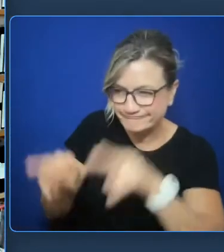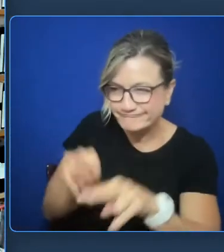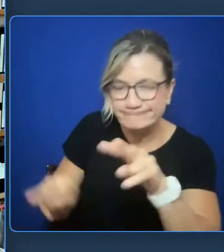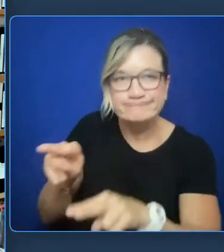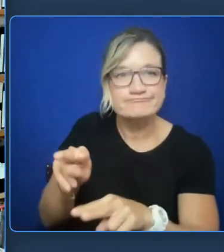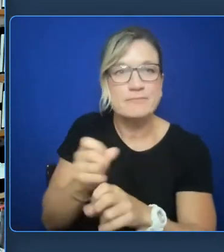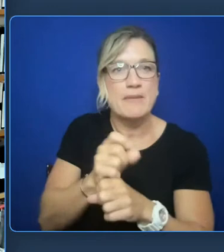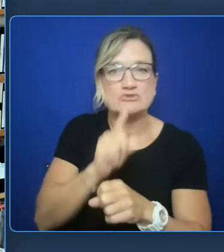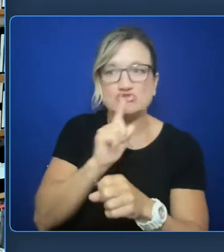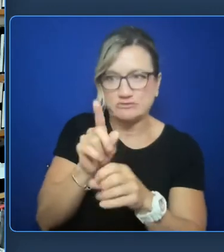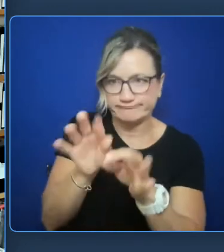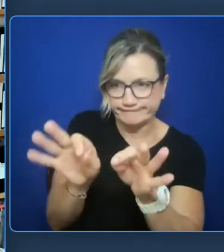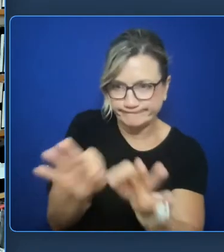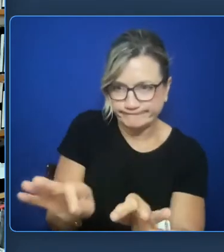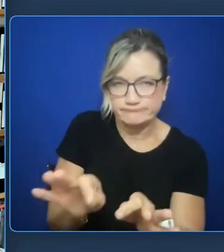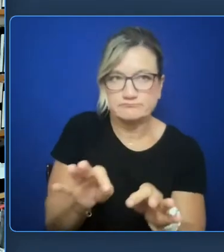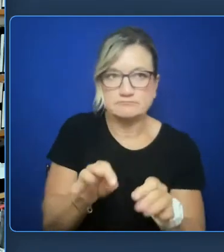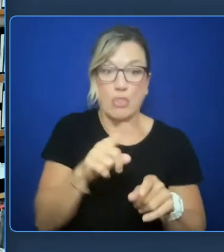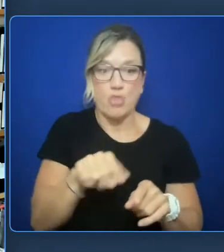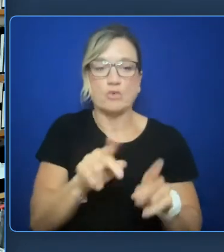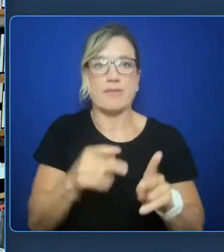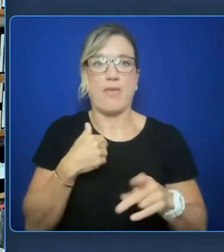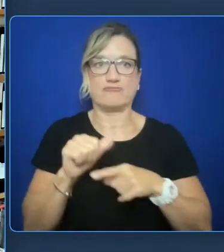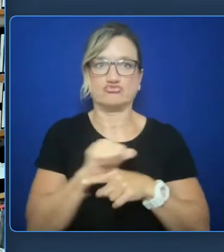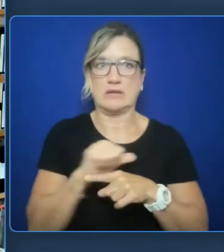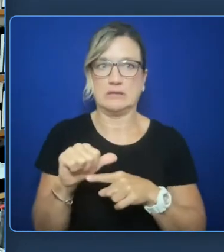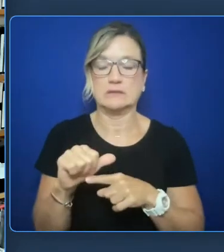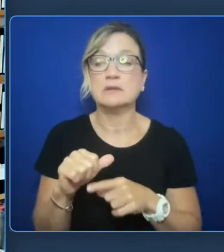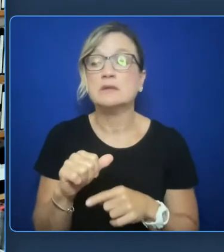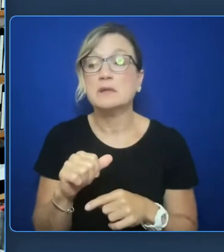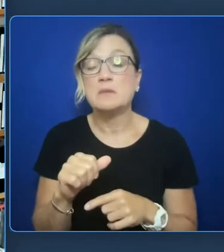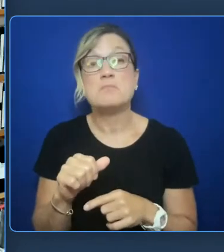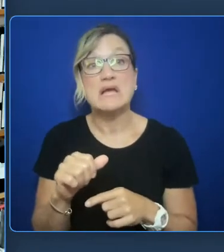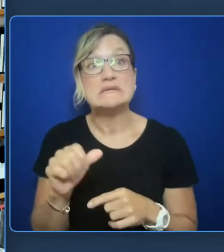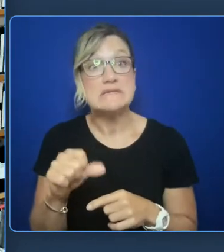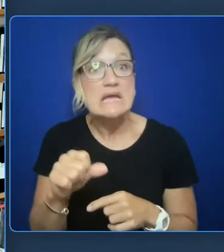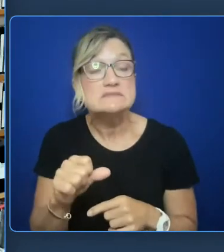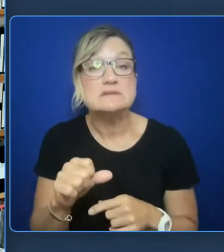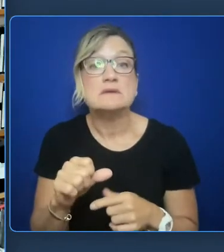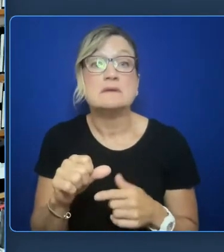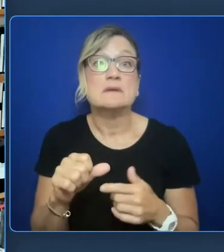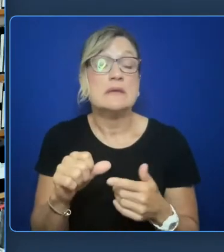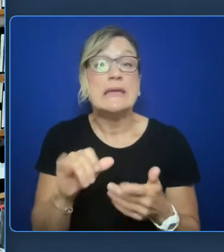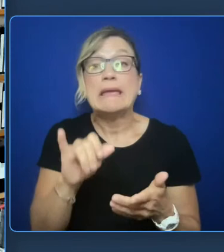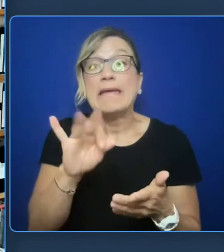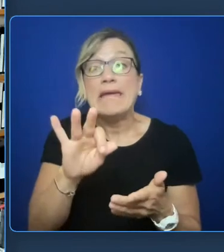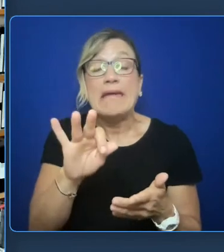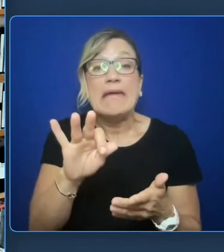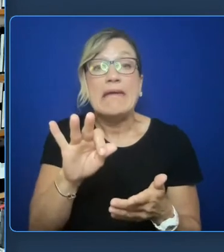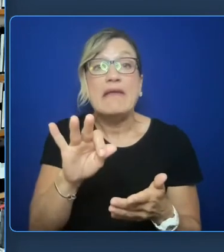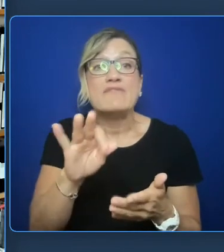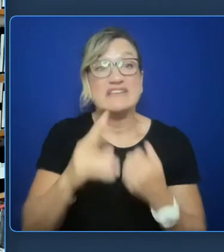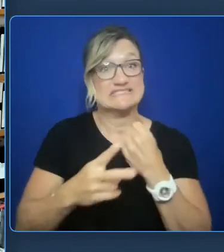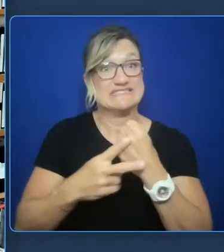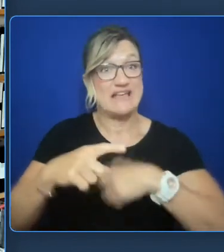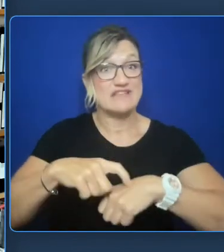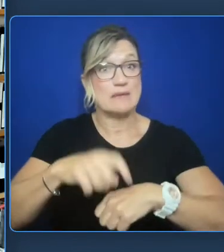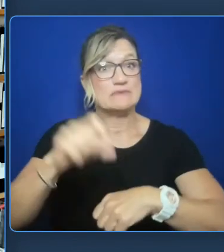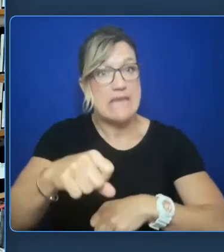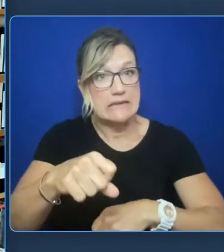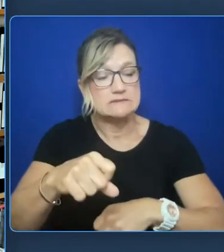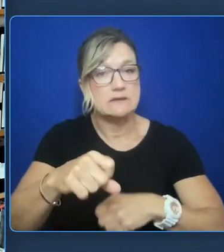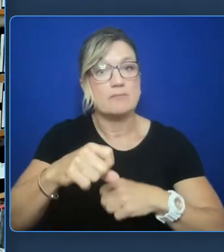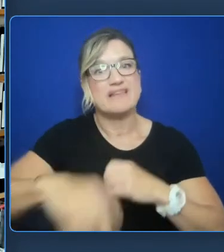people who are trained captioners, that sort of thing. And I could see it as an assist if it saves time as